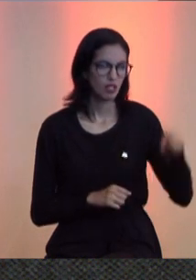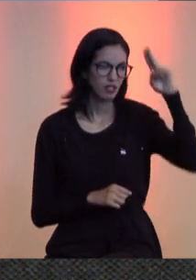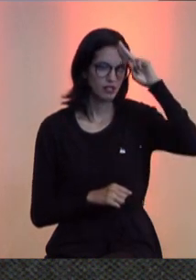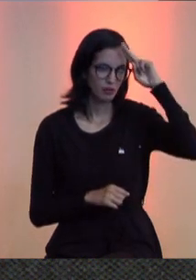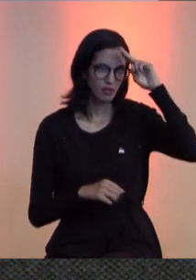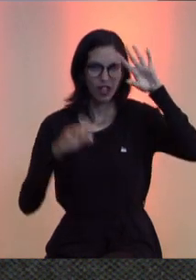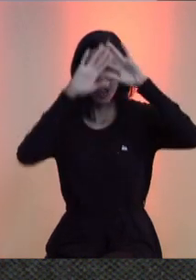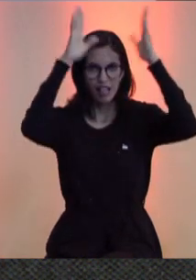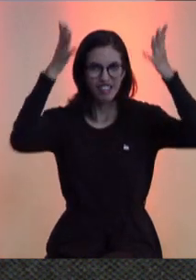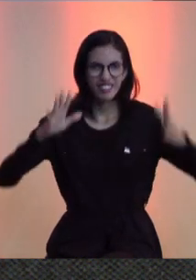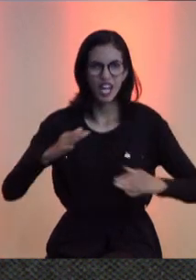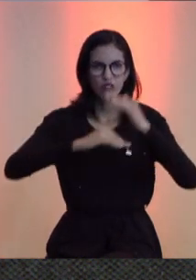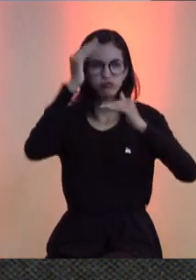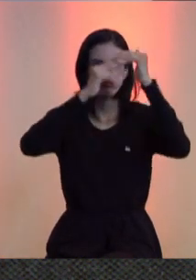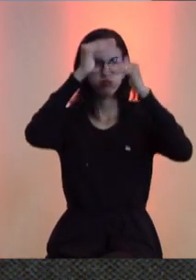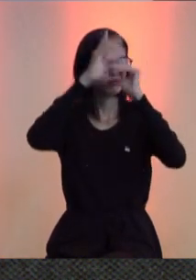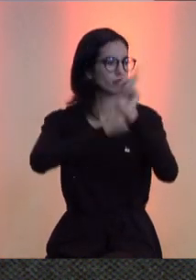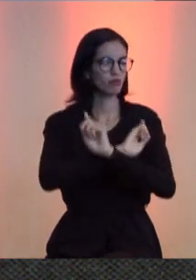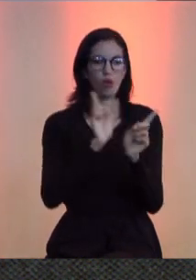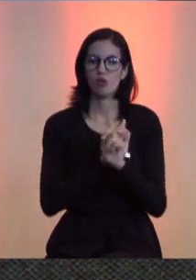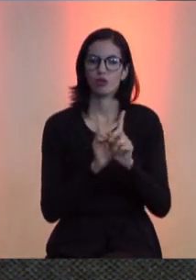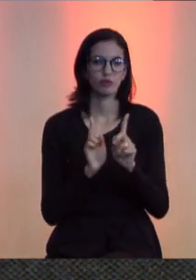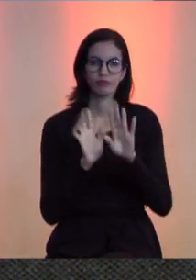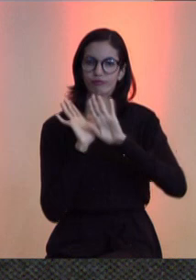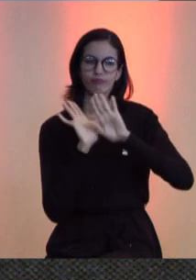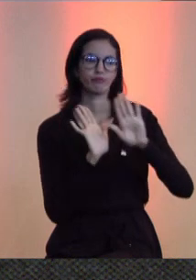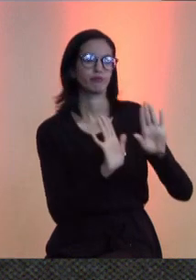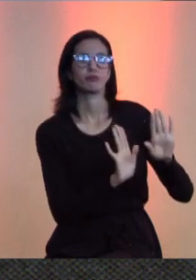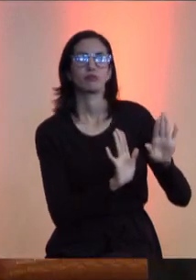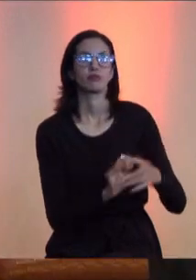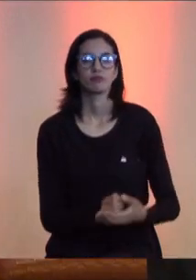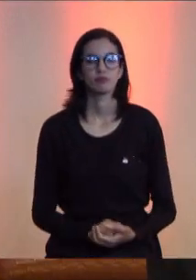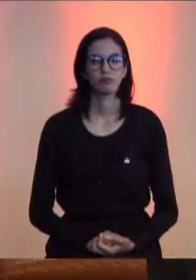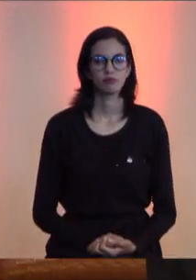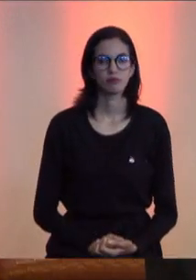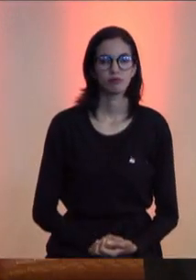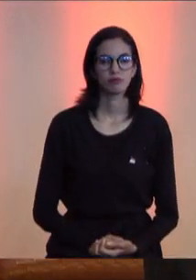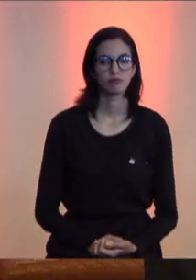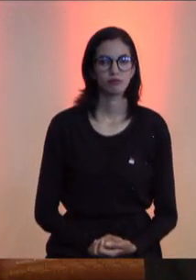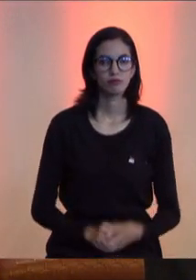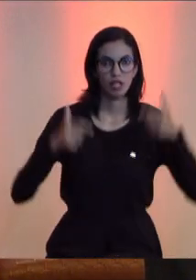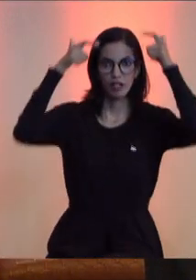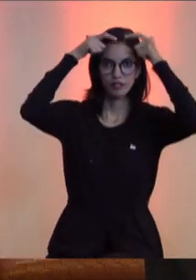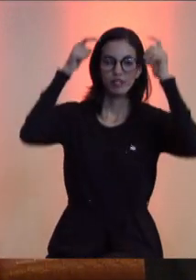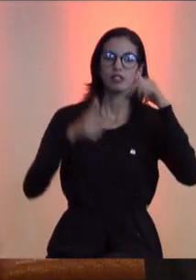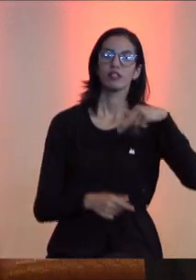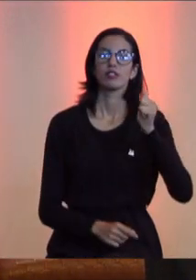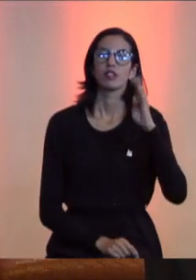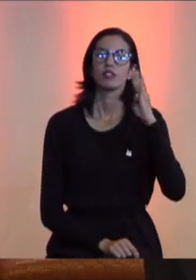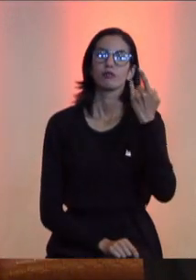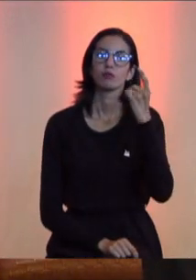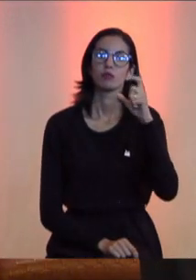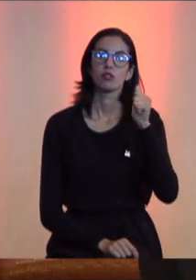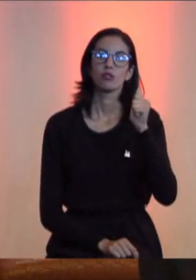estatua que has levantado. Then was Nebuchadnezzar so angry. Entonces Nabucodonosor fue lleno de